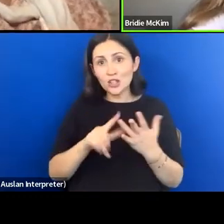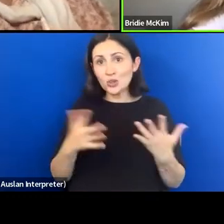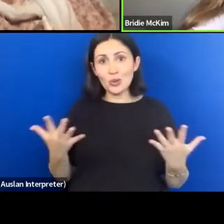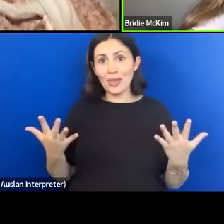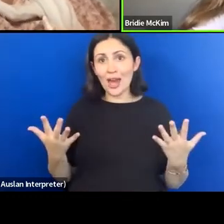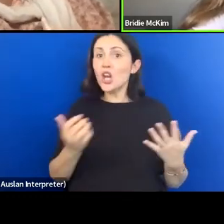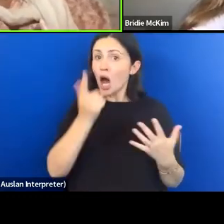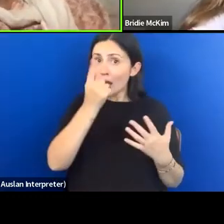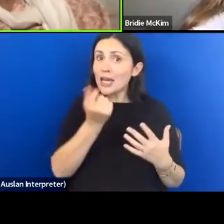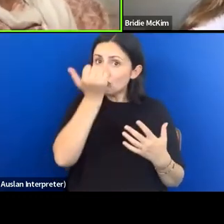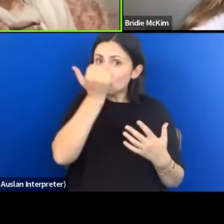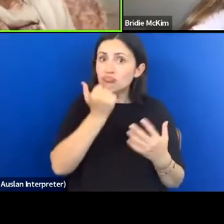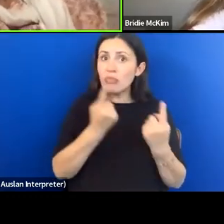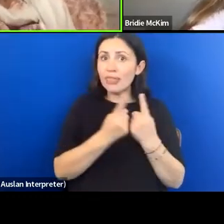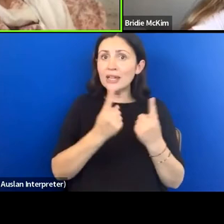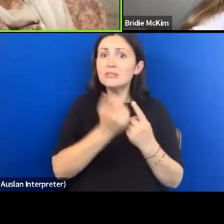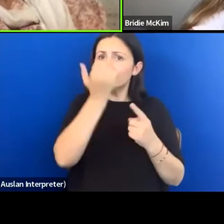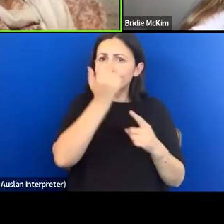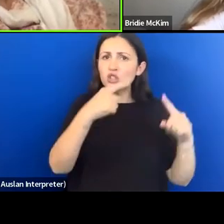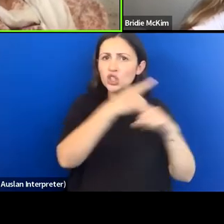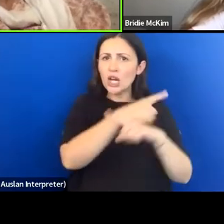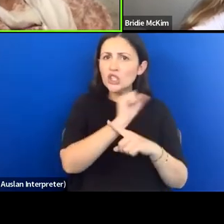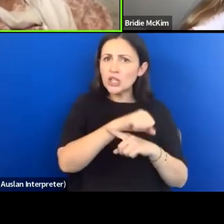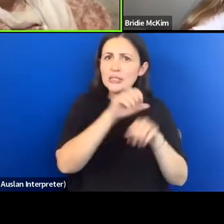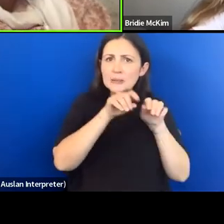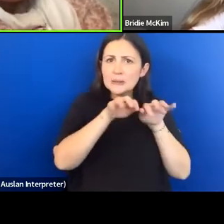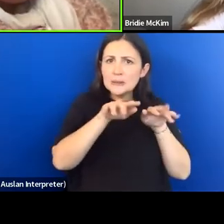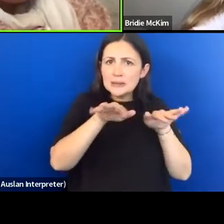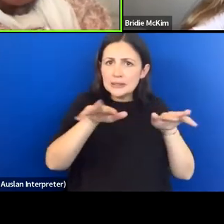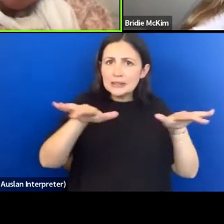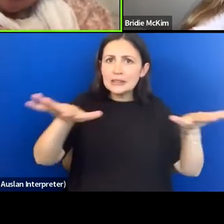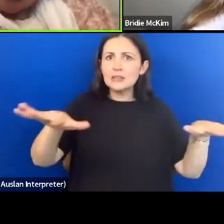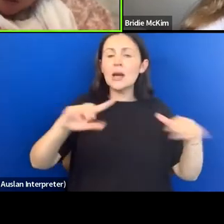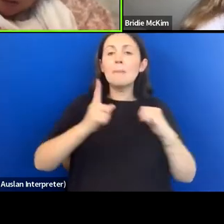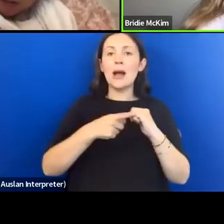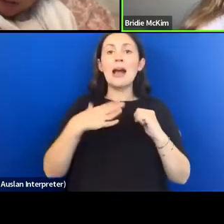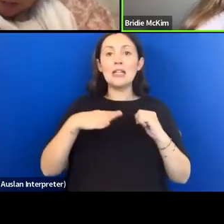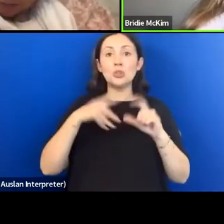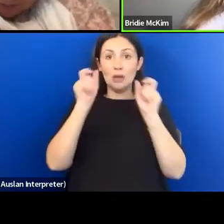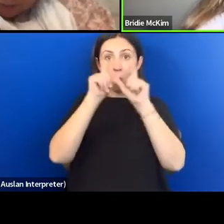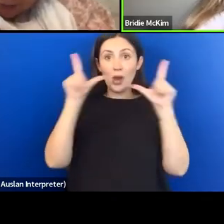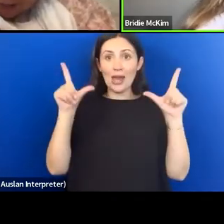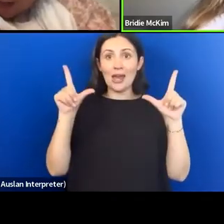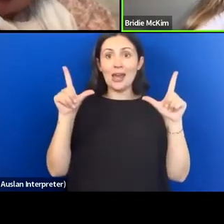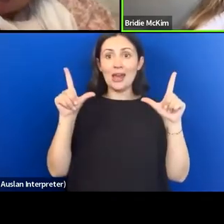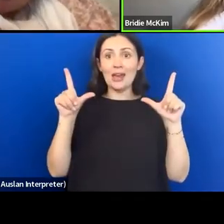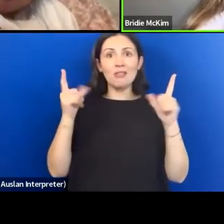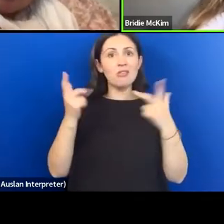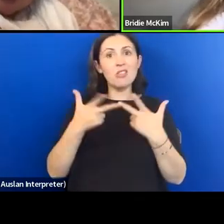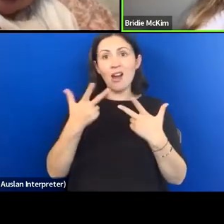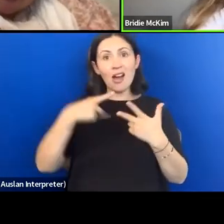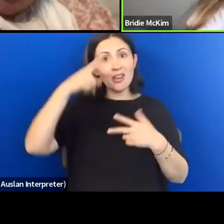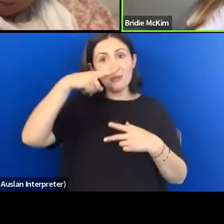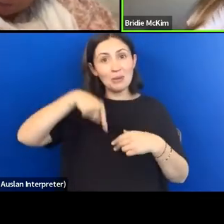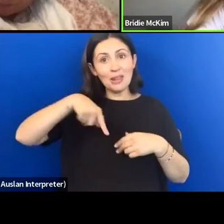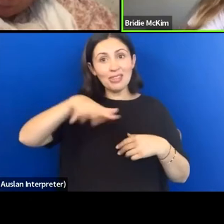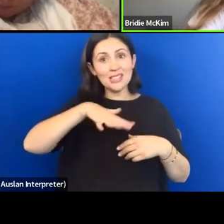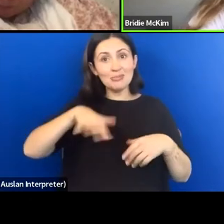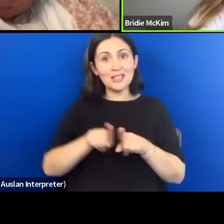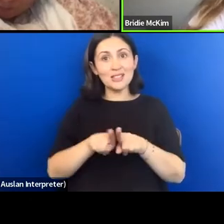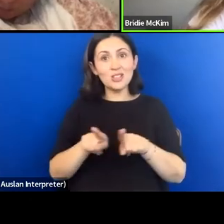do, but it's about that level of awareness. Yeah. Yeah, so yeah.